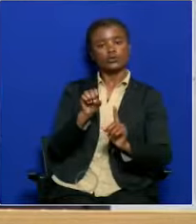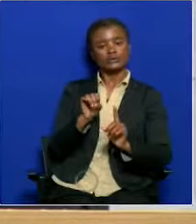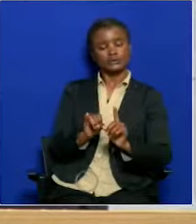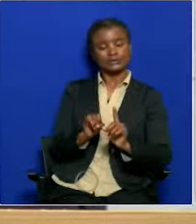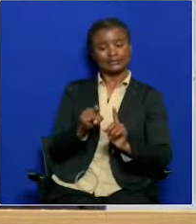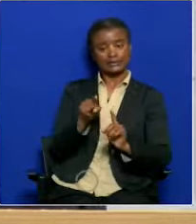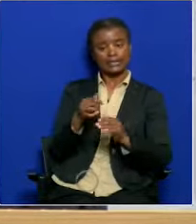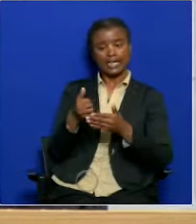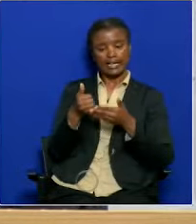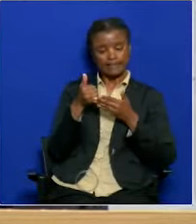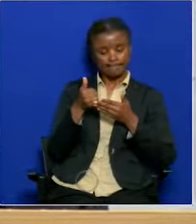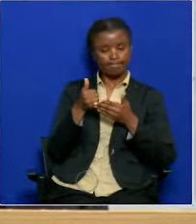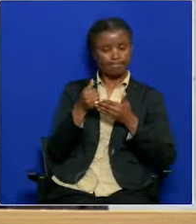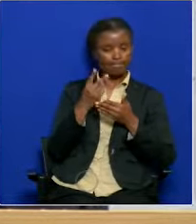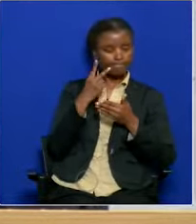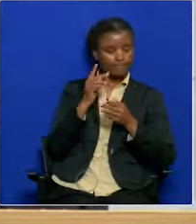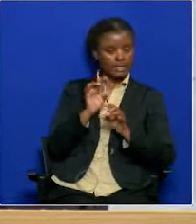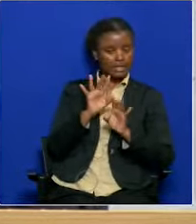fine? yes.